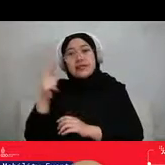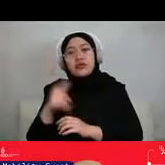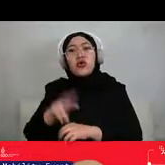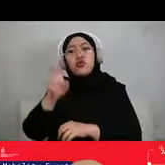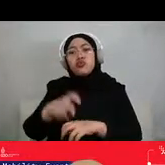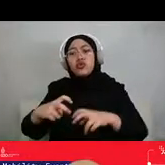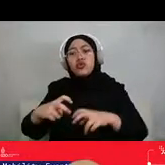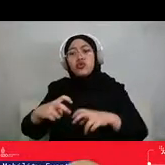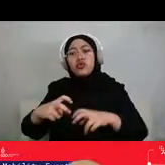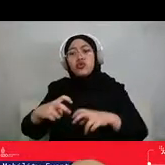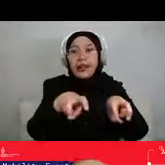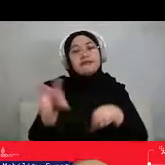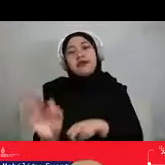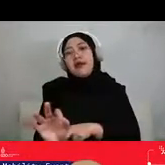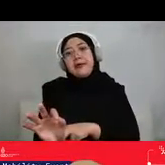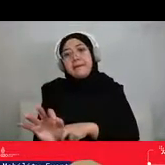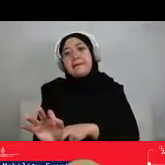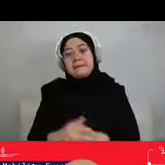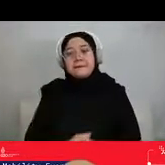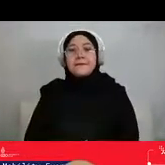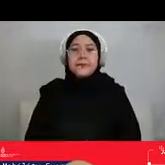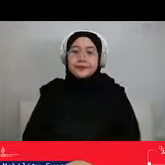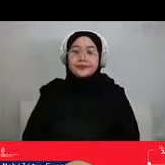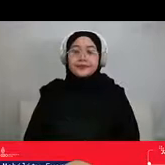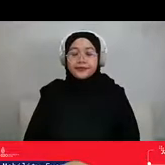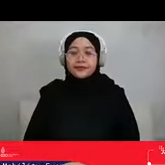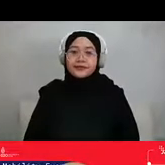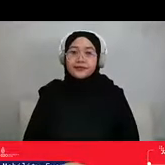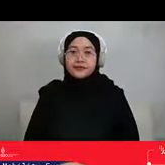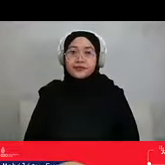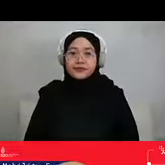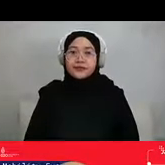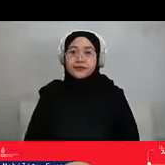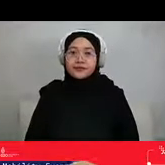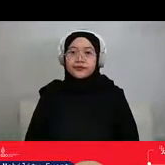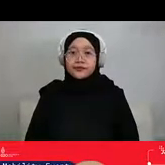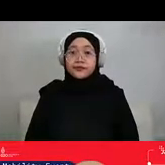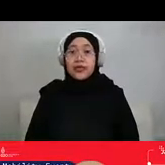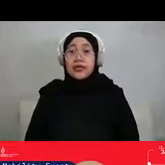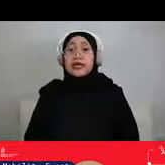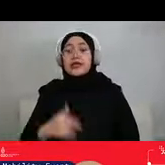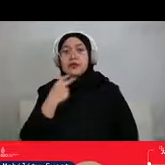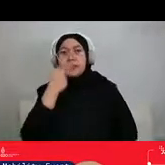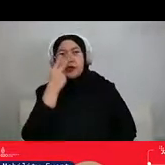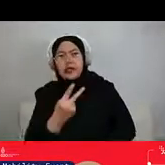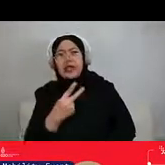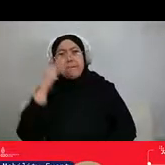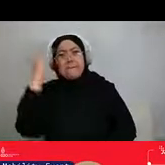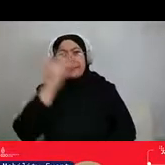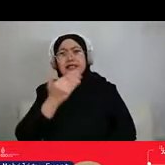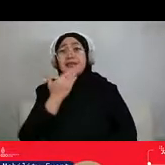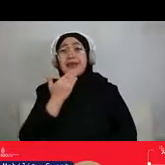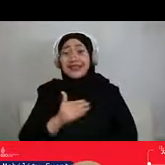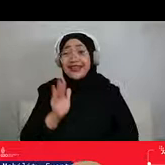They have normal wheels just like other buses. Then we have the fuel cell electric buses, where